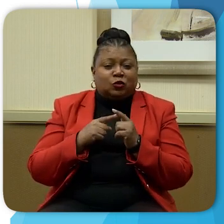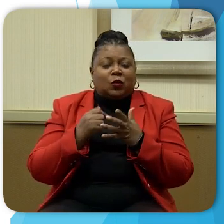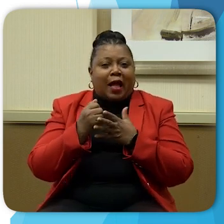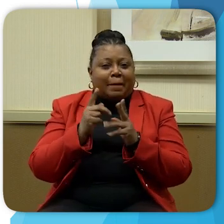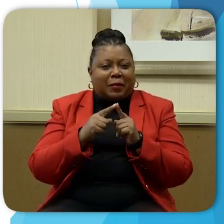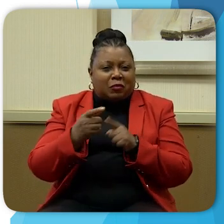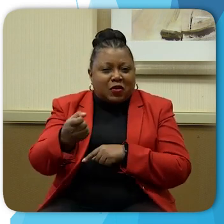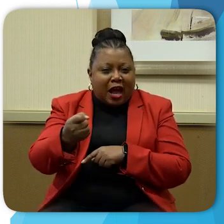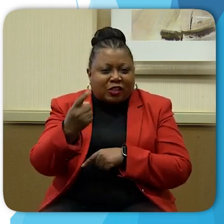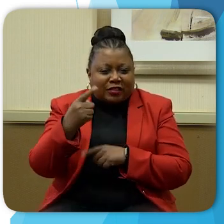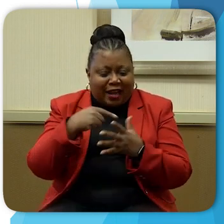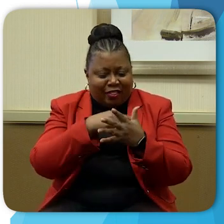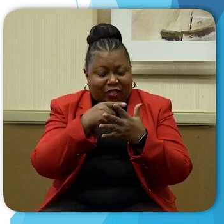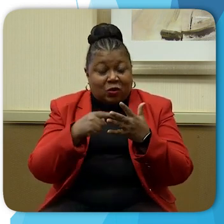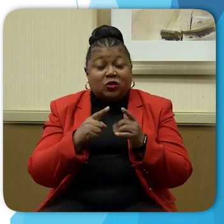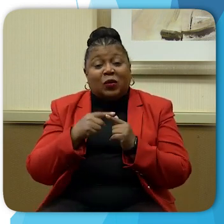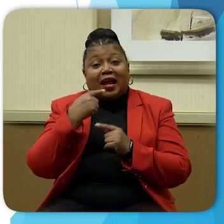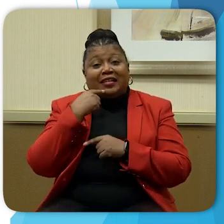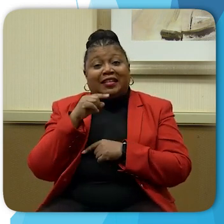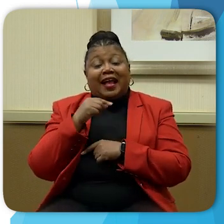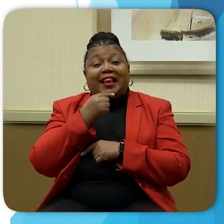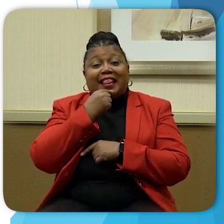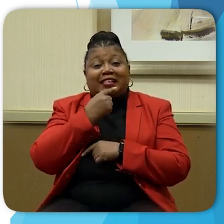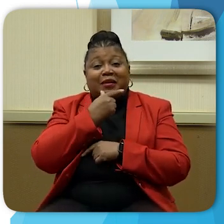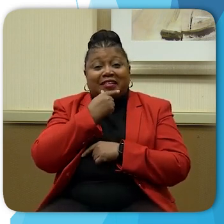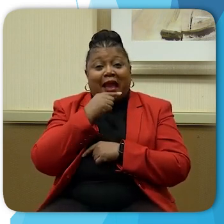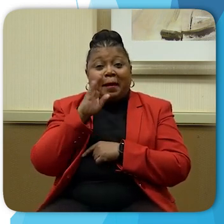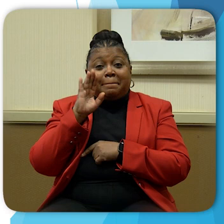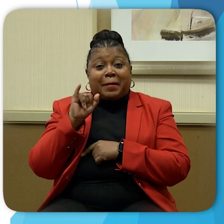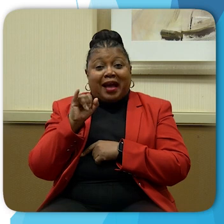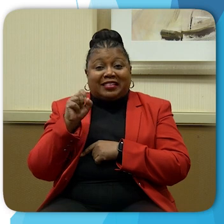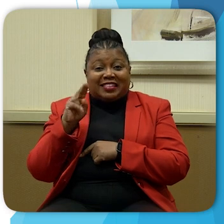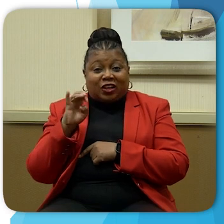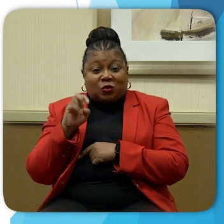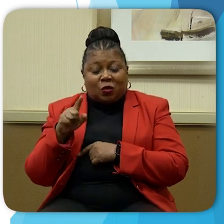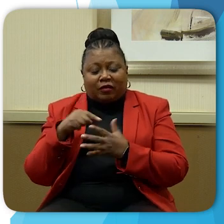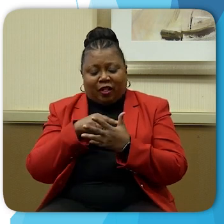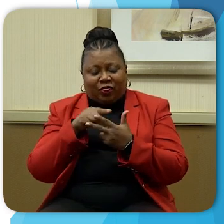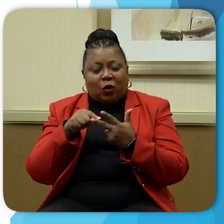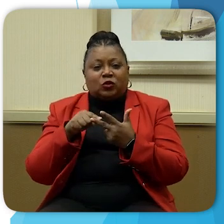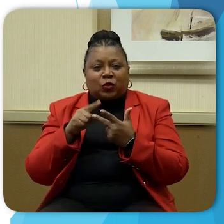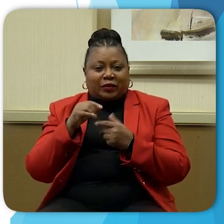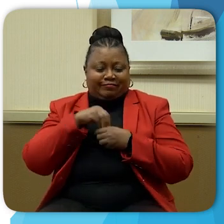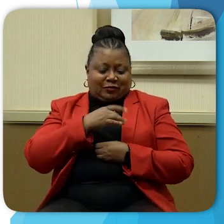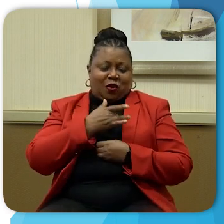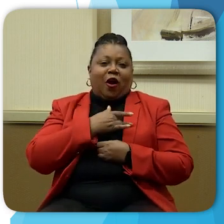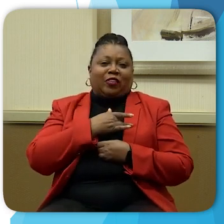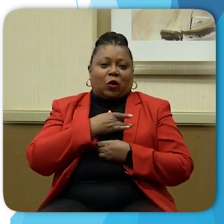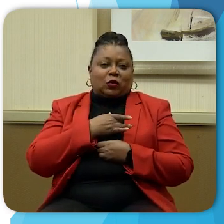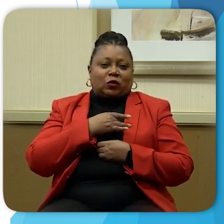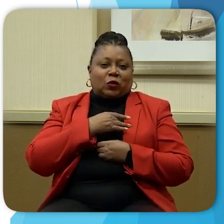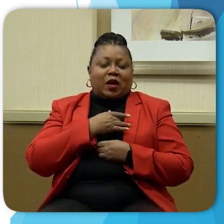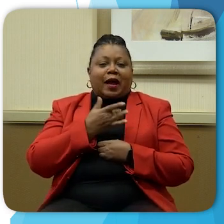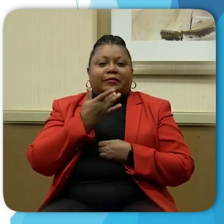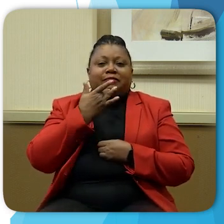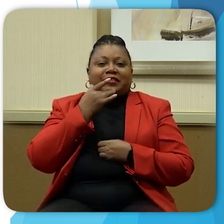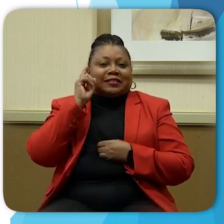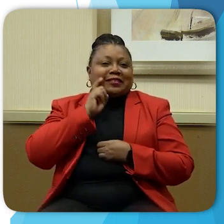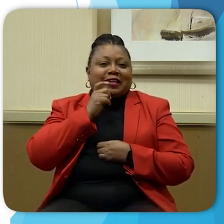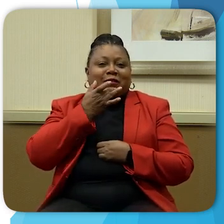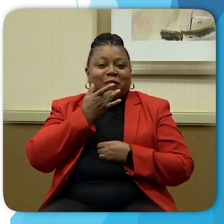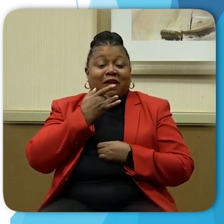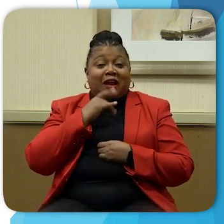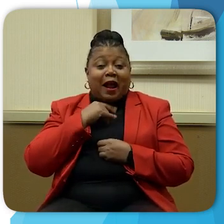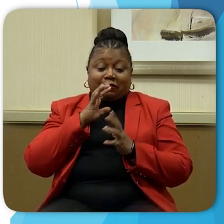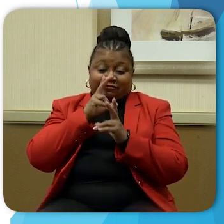help people understand those. So when I say lesbian, gay, bisexual, those are in our hearts. Those are our sexual orientation, our patterns